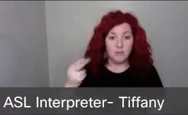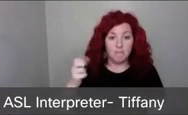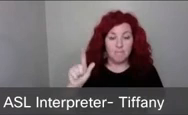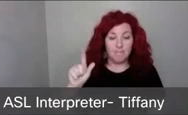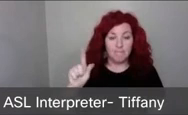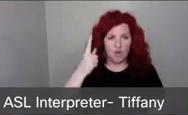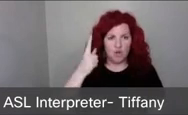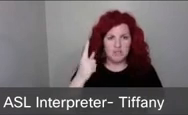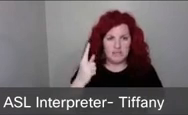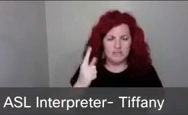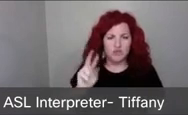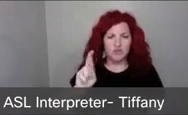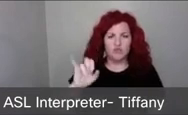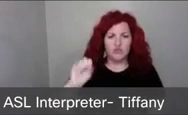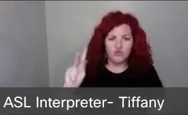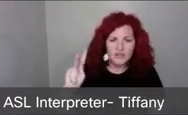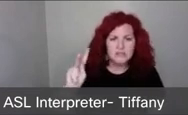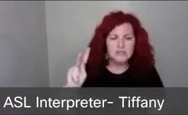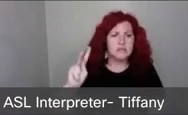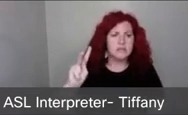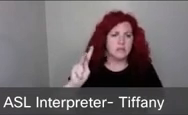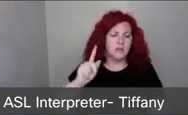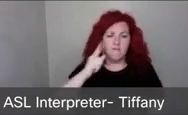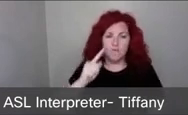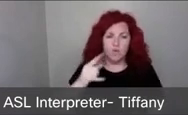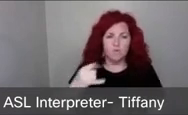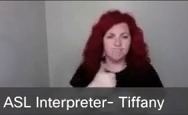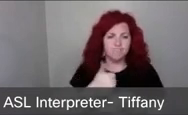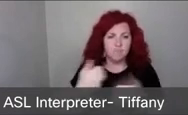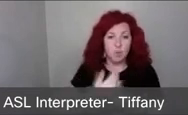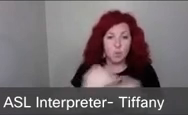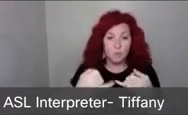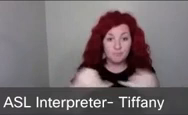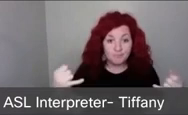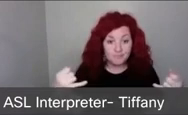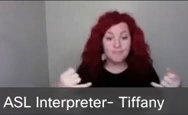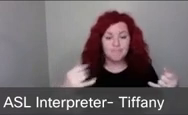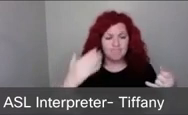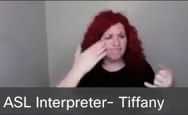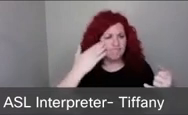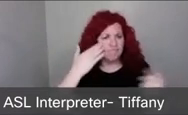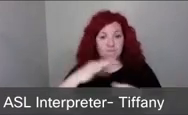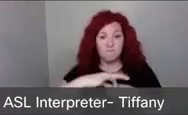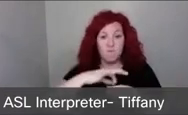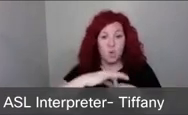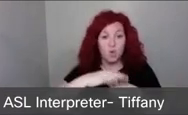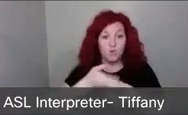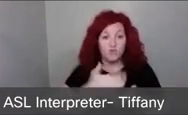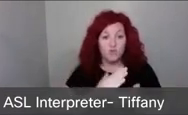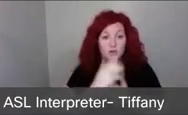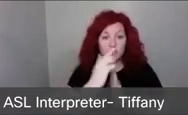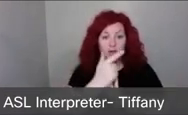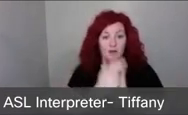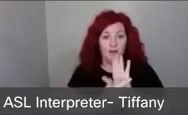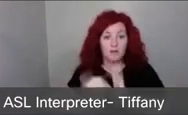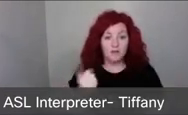race cannot consider a factor in redistricting. But as you are aware, the Voting Rights Act of 1965